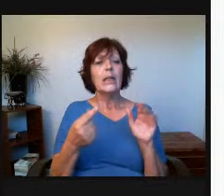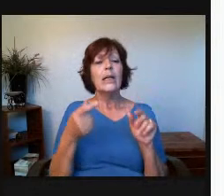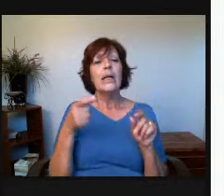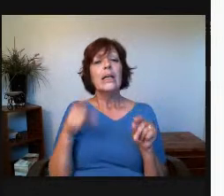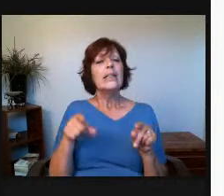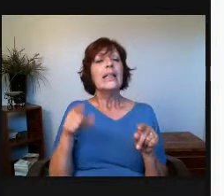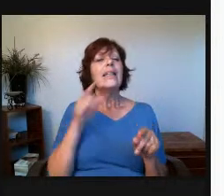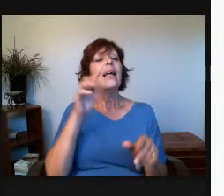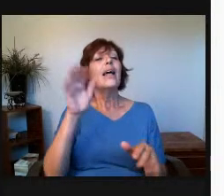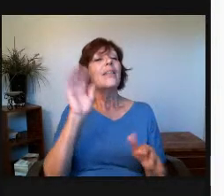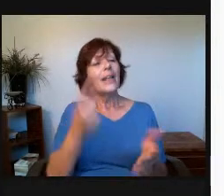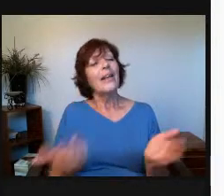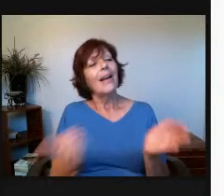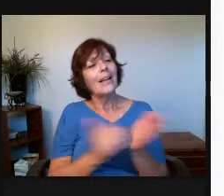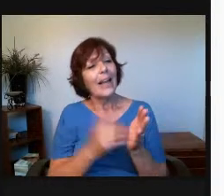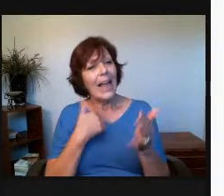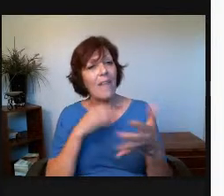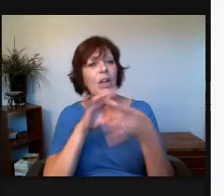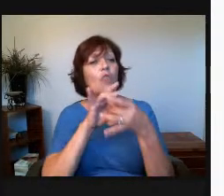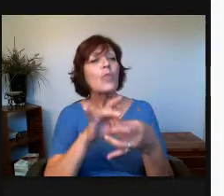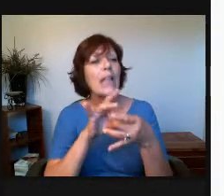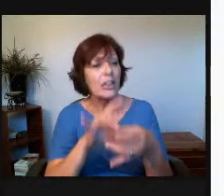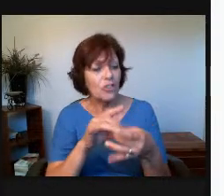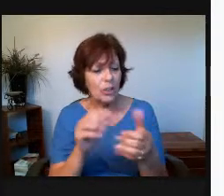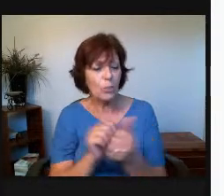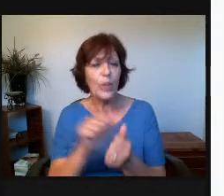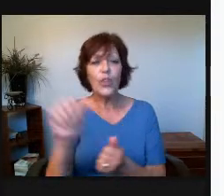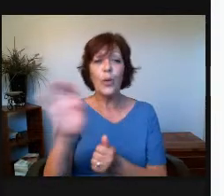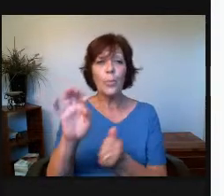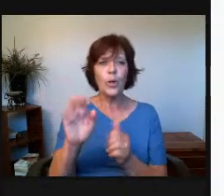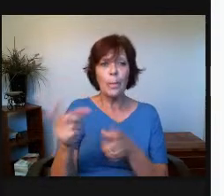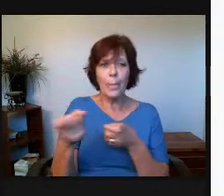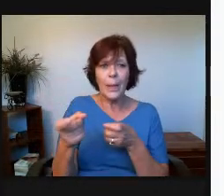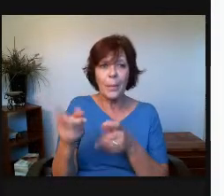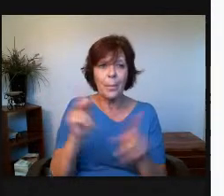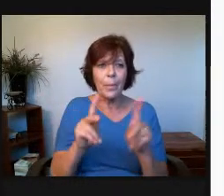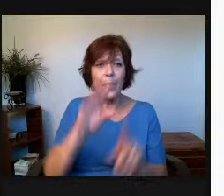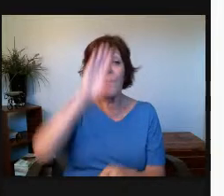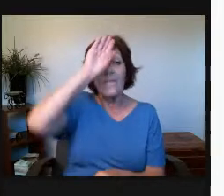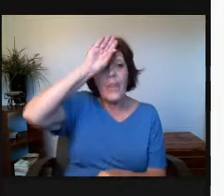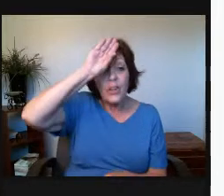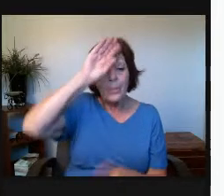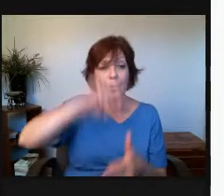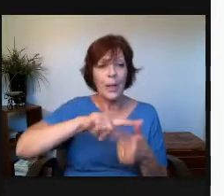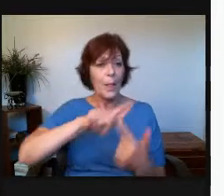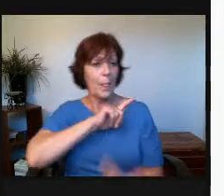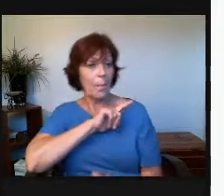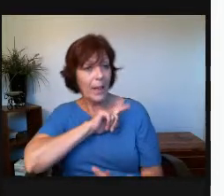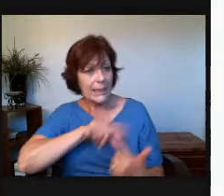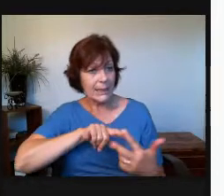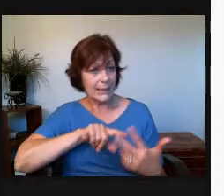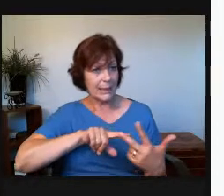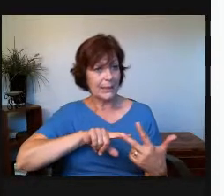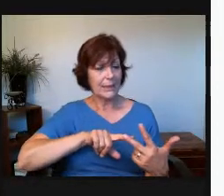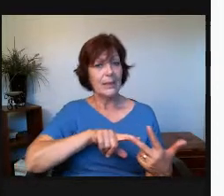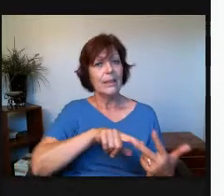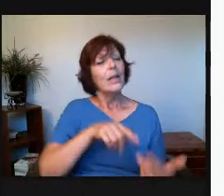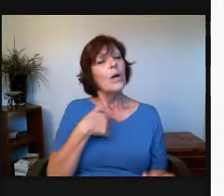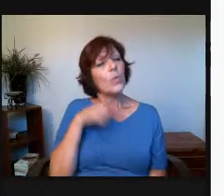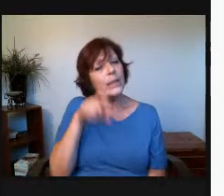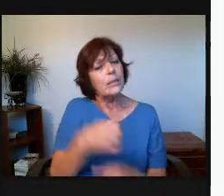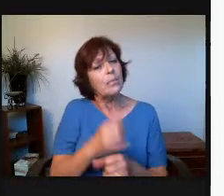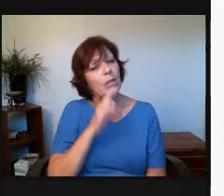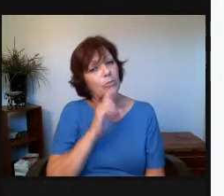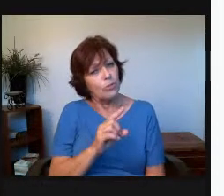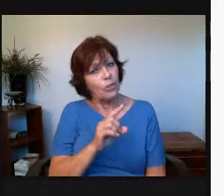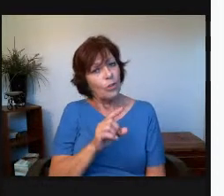that relationship with your emergency management folks, with the fire department, with the police department. We need to make sure